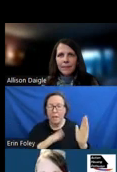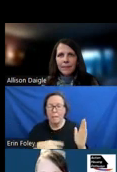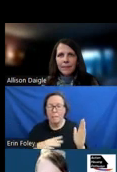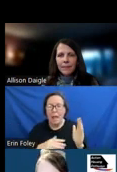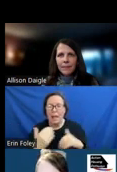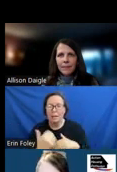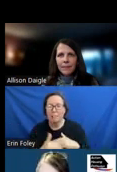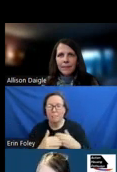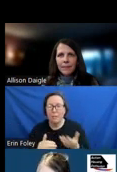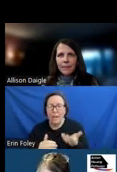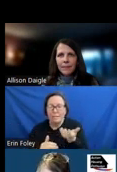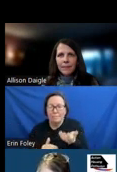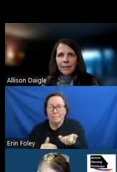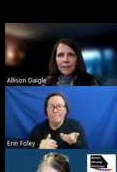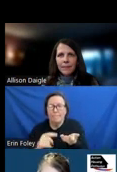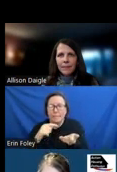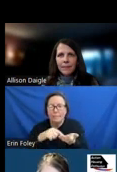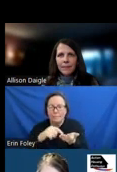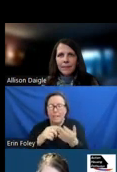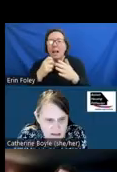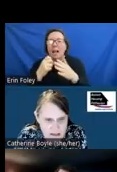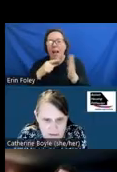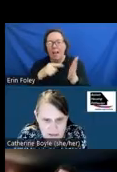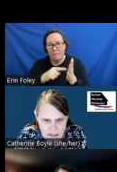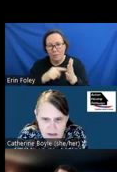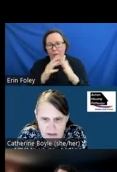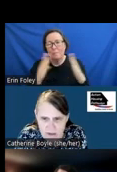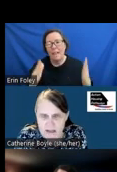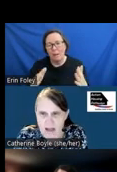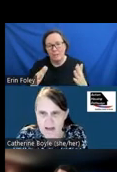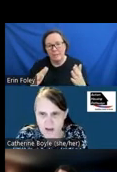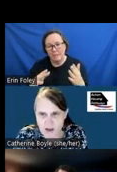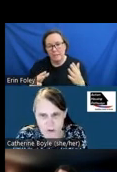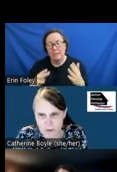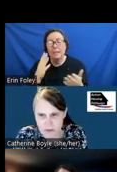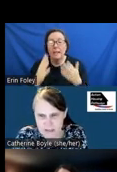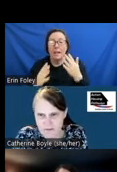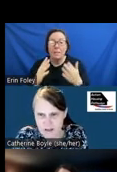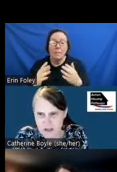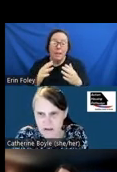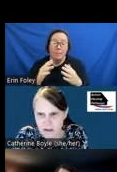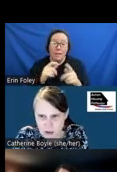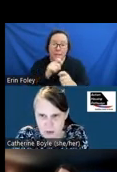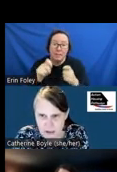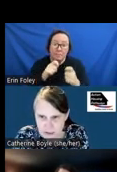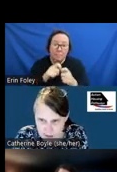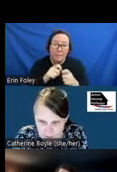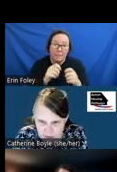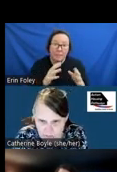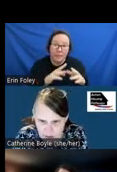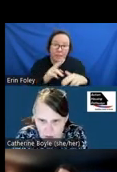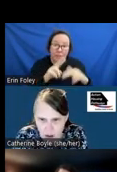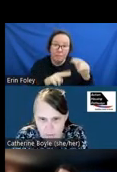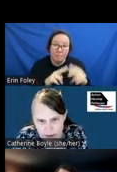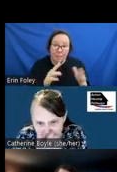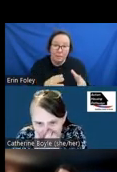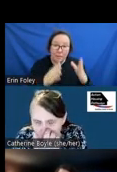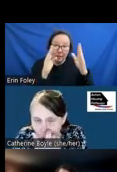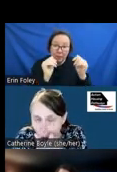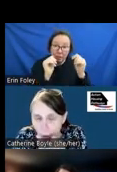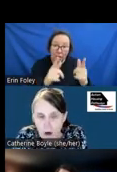or subsidized housing. And the subsidy may be attached to a specific unit, a specific